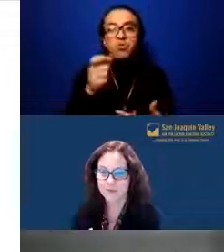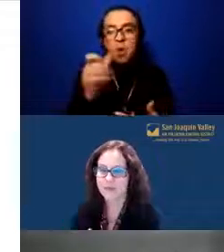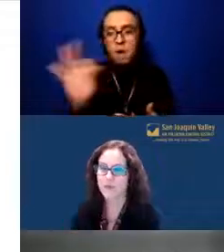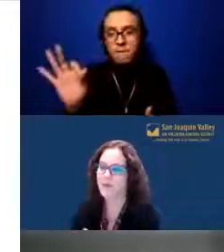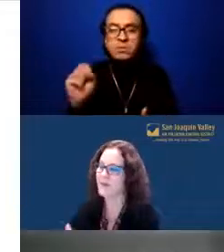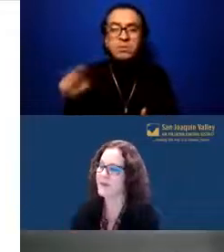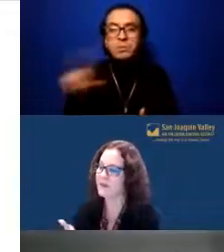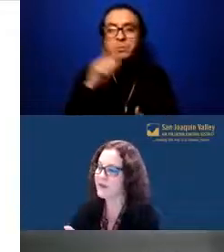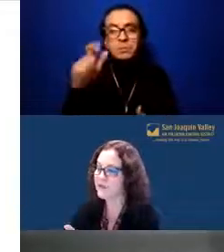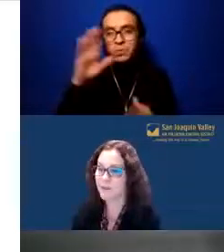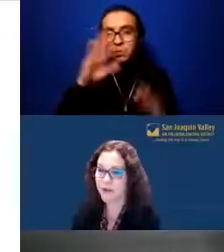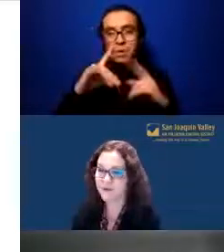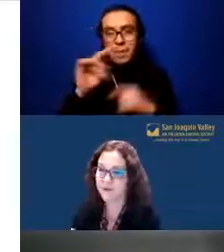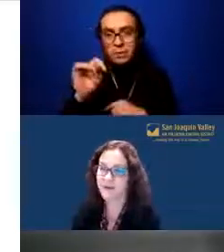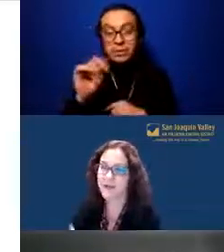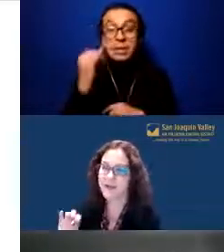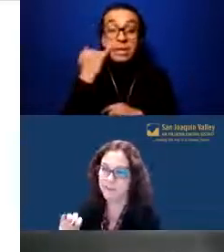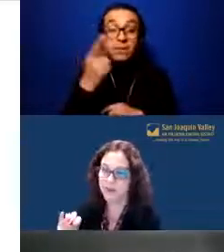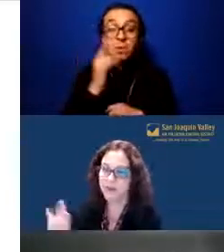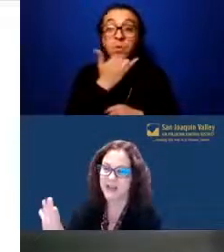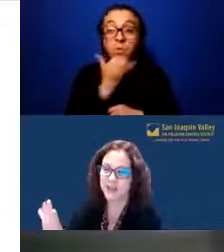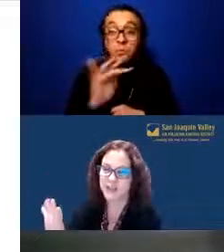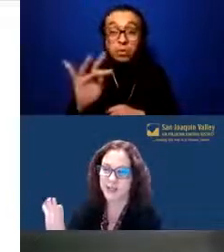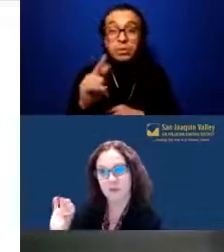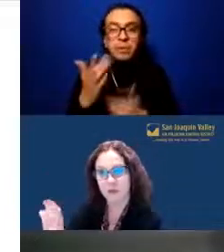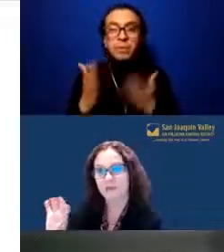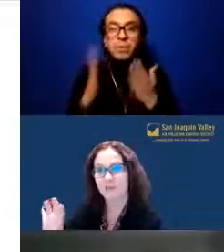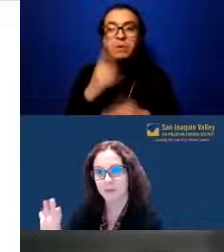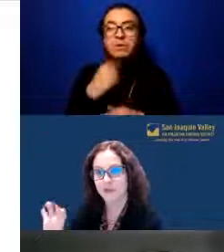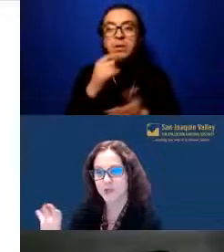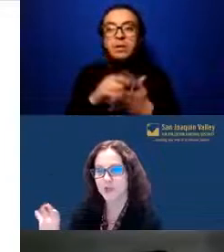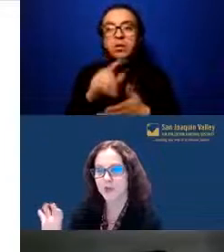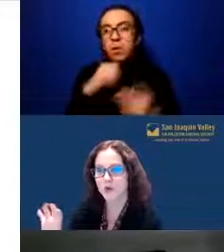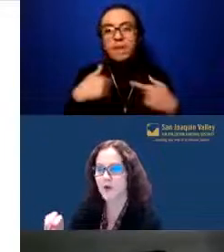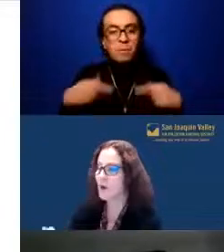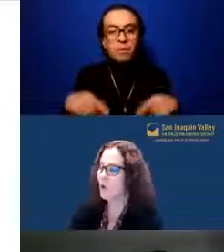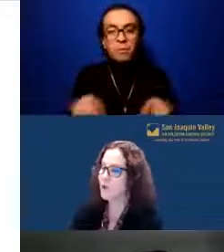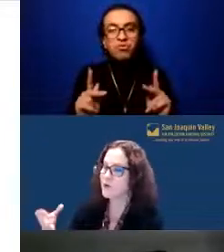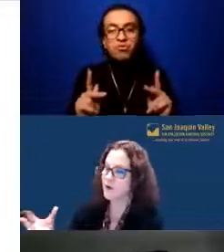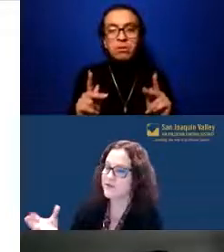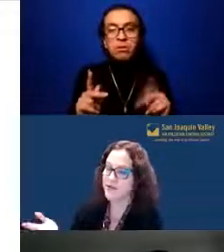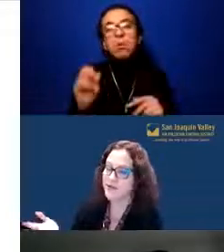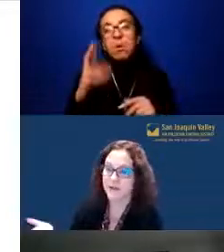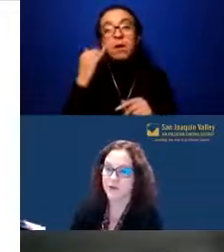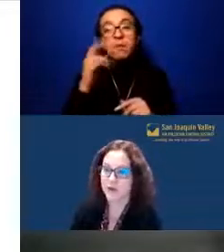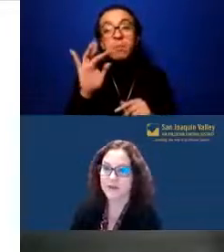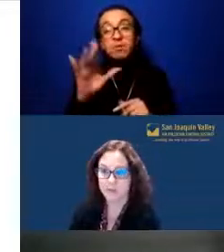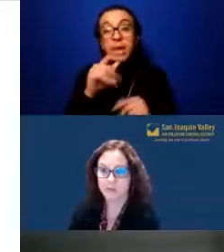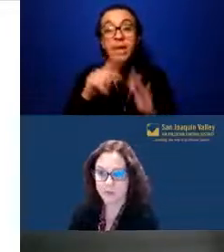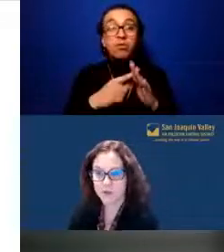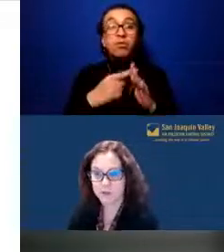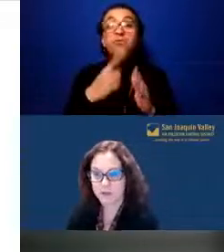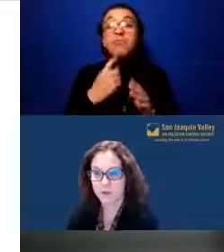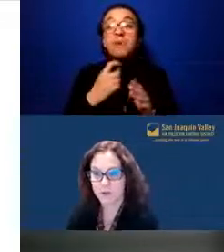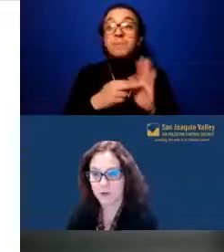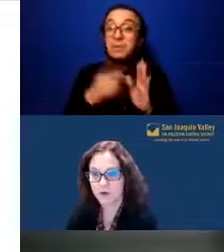don't really need to worry about that. But if you pressed it, it might actually tell you you don't have permission to record. Or if you pressed it and it turned red, that would